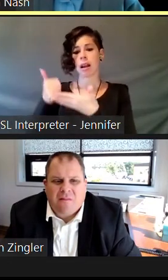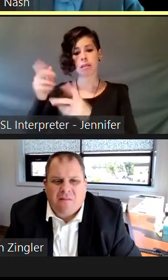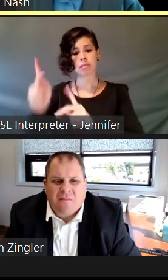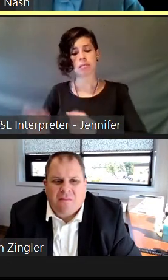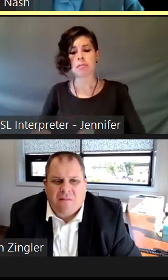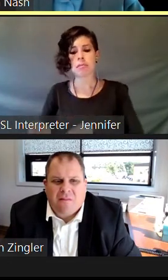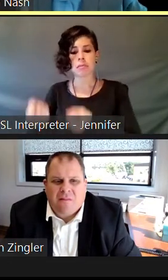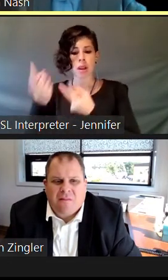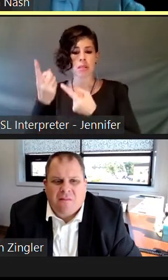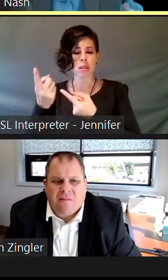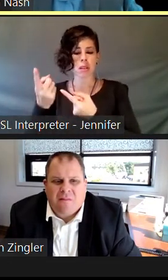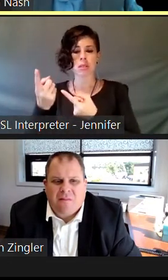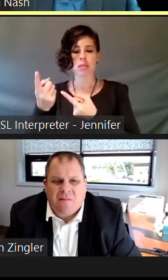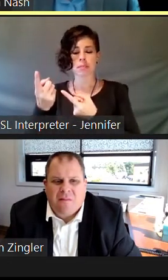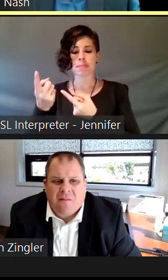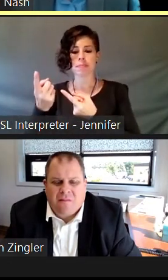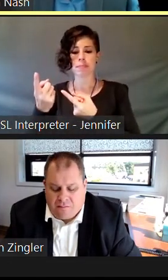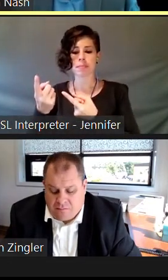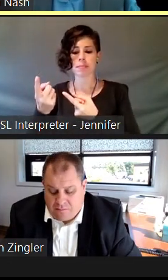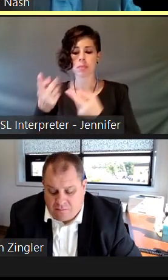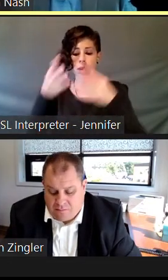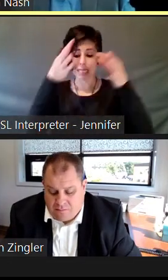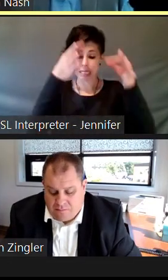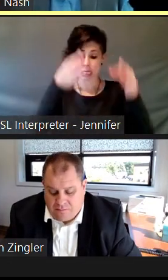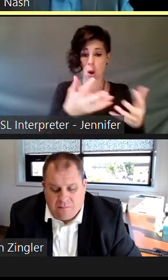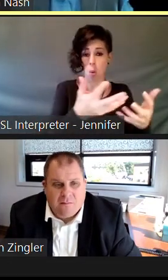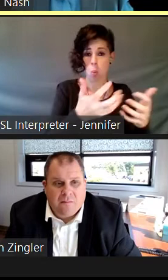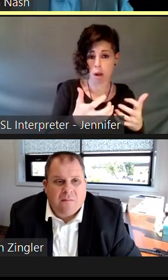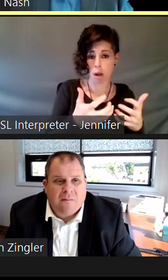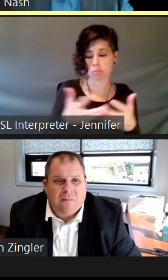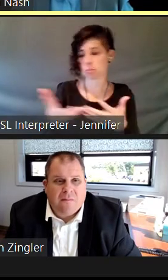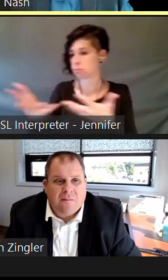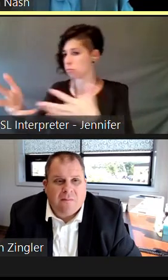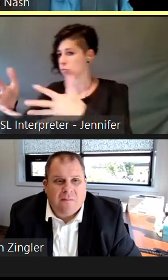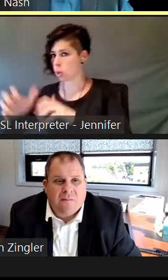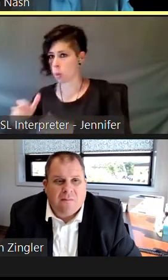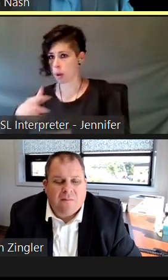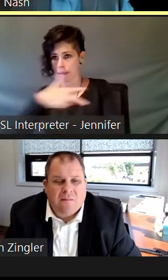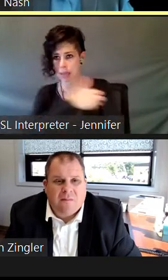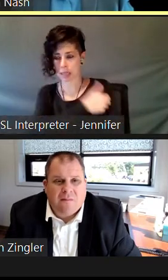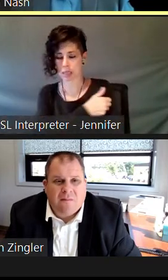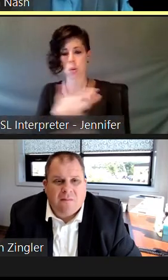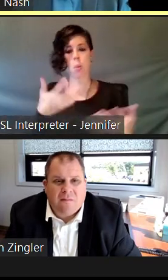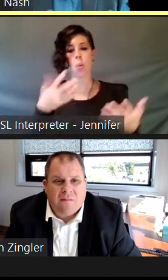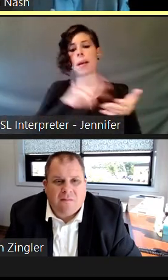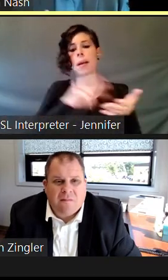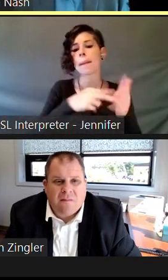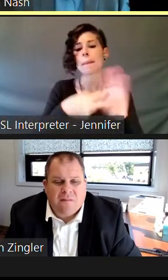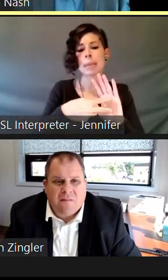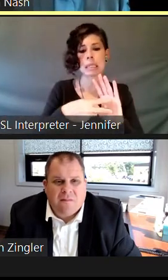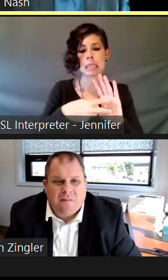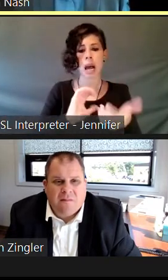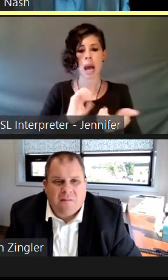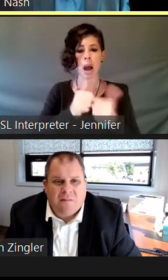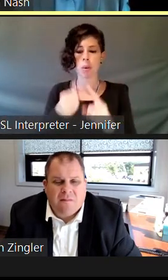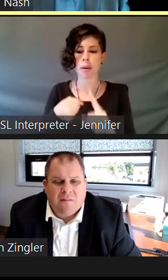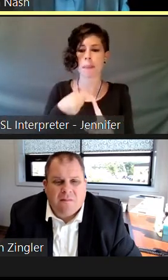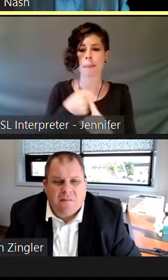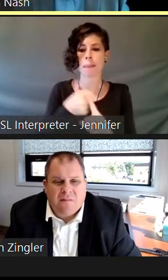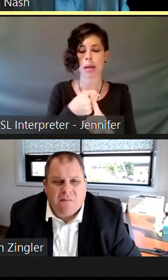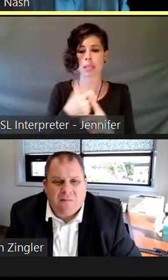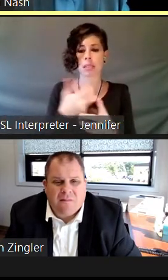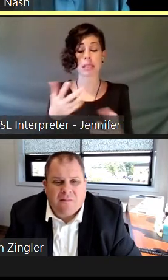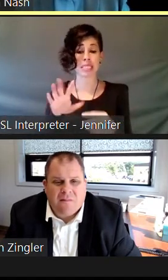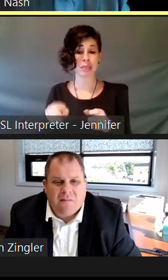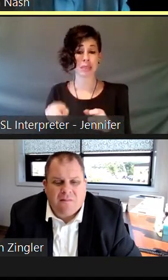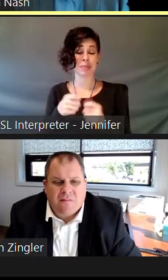what choosing to get vaccinated or not choosing to get vaccinated does, and particularly with staff, where